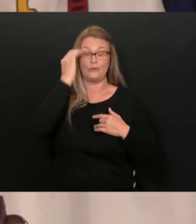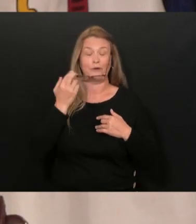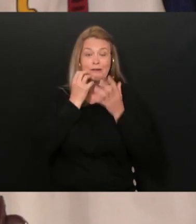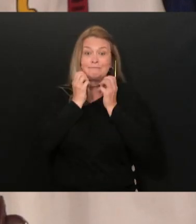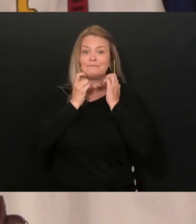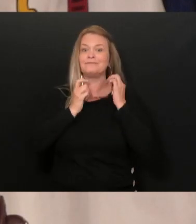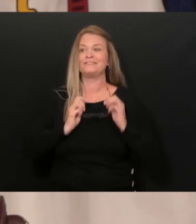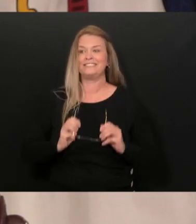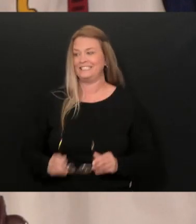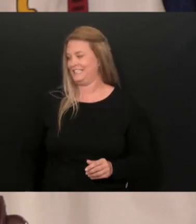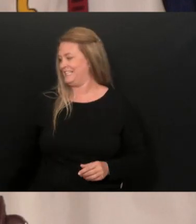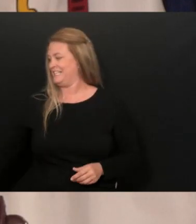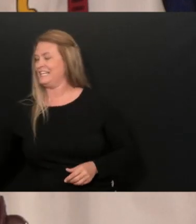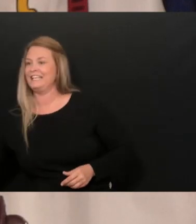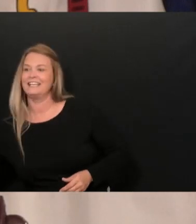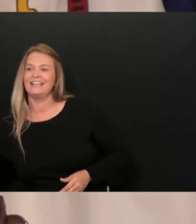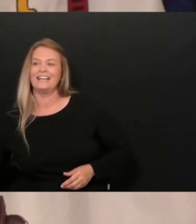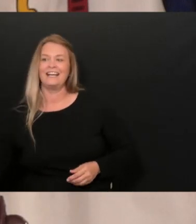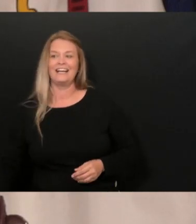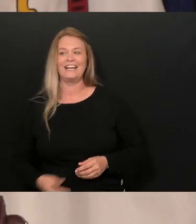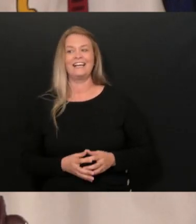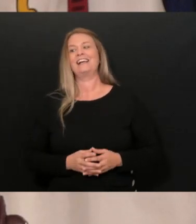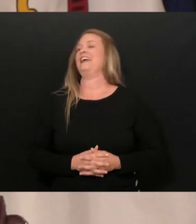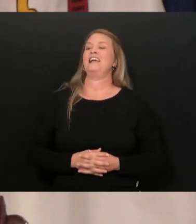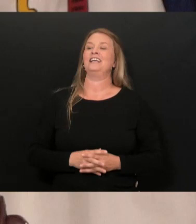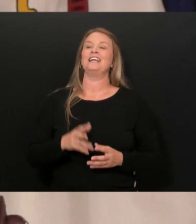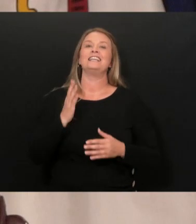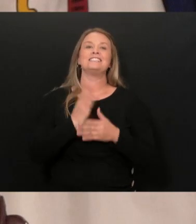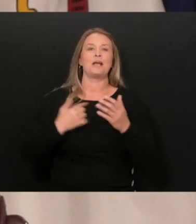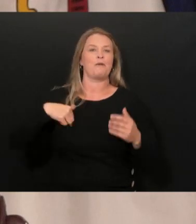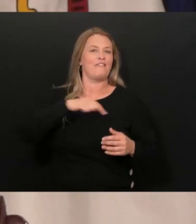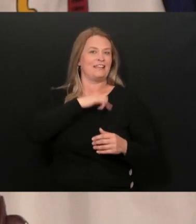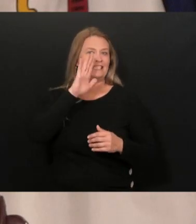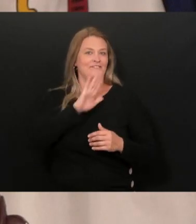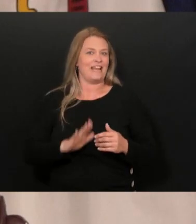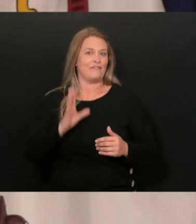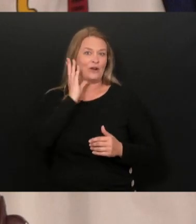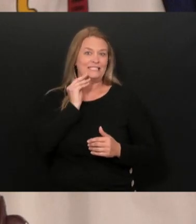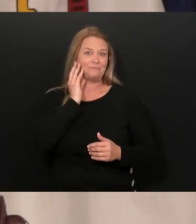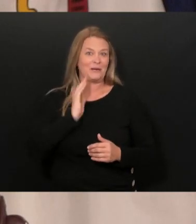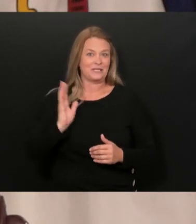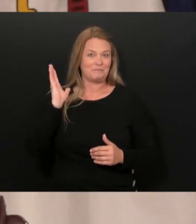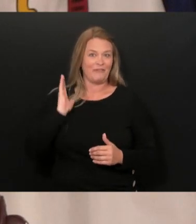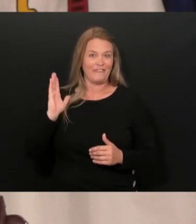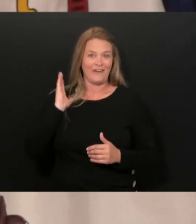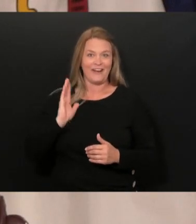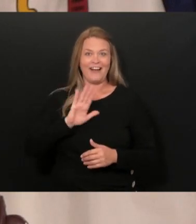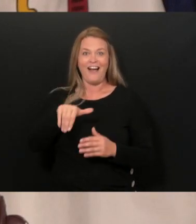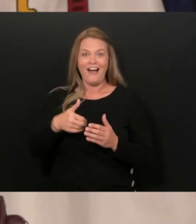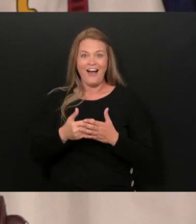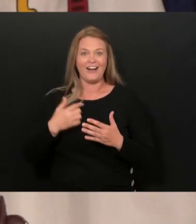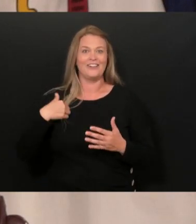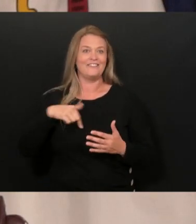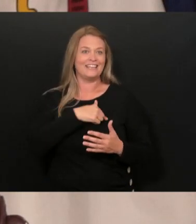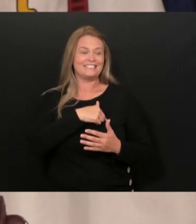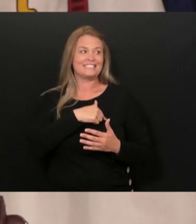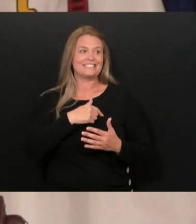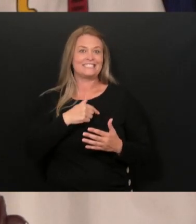I keep going back to the same thing. This is something that none of us have experienced before, and all of us are